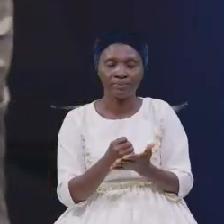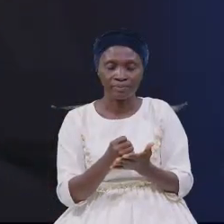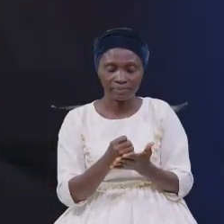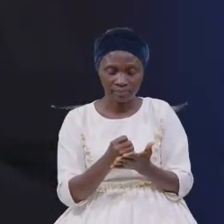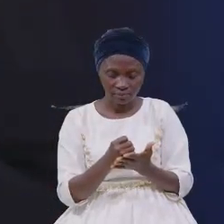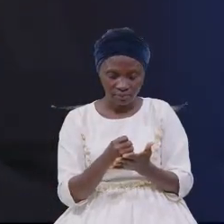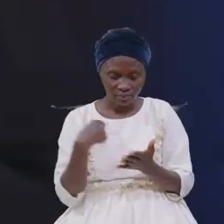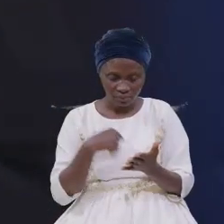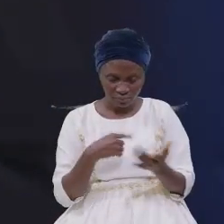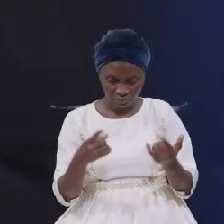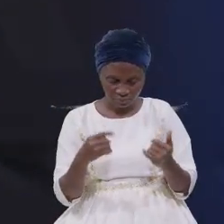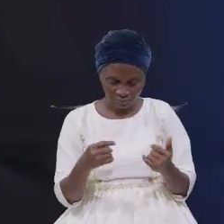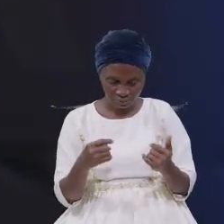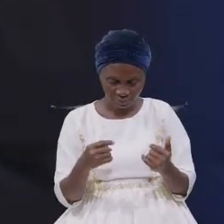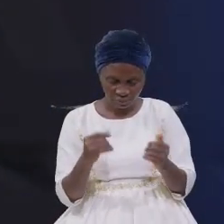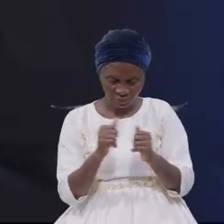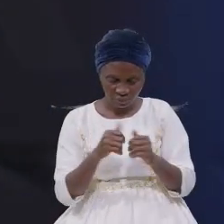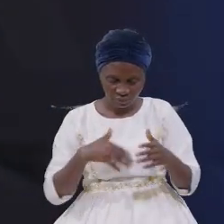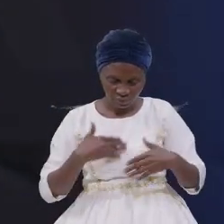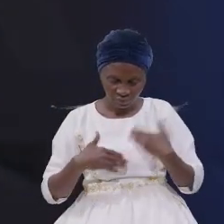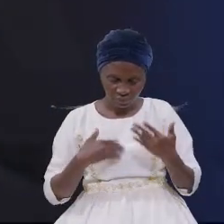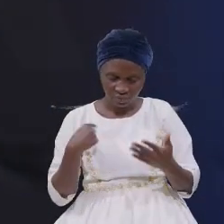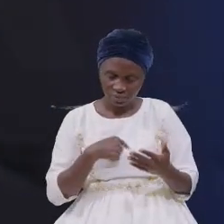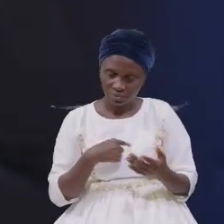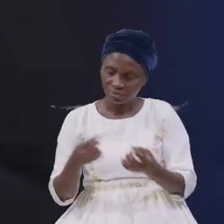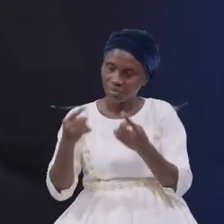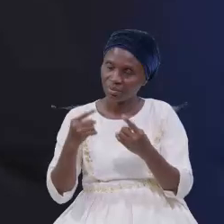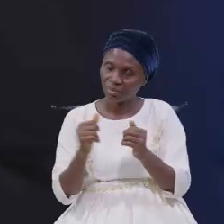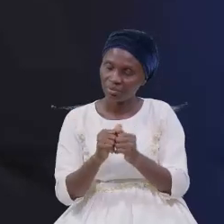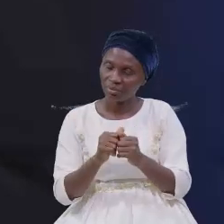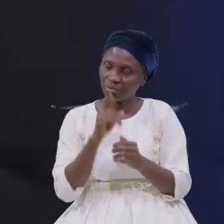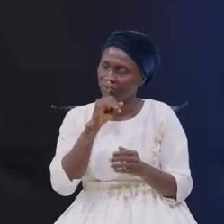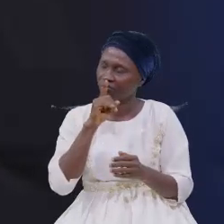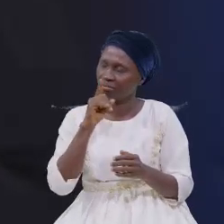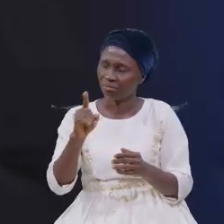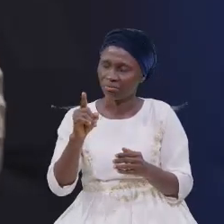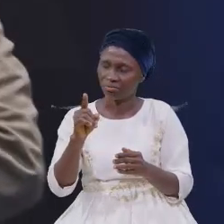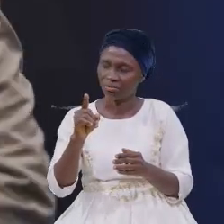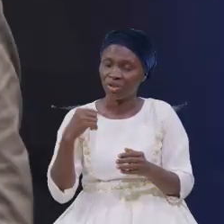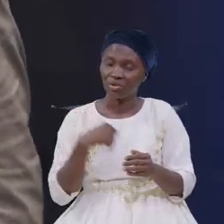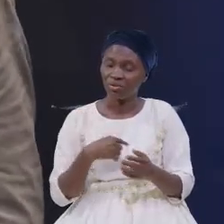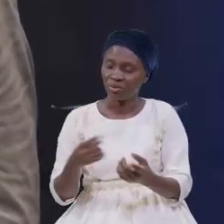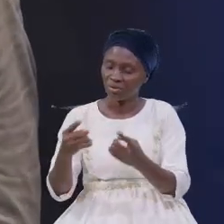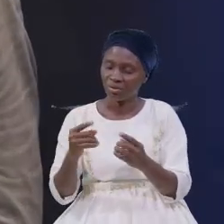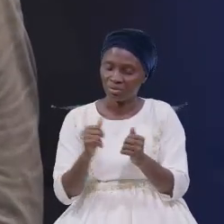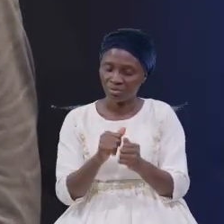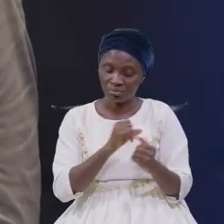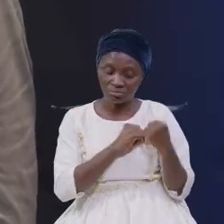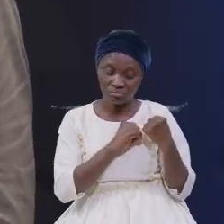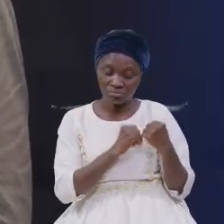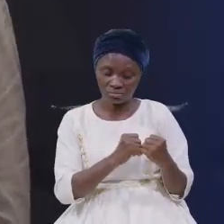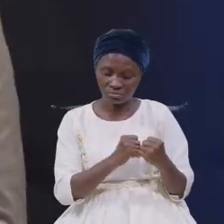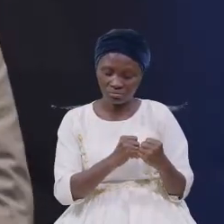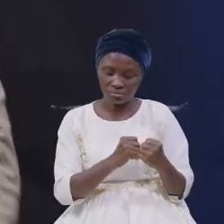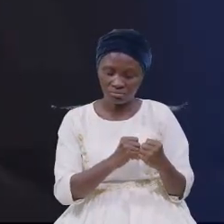come with joy. We come with assurance. We come with confidence, knowing that